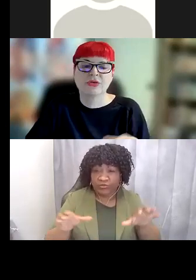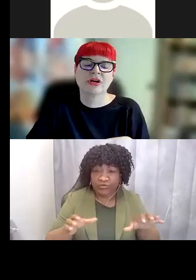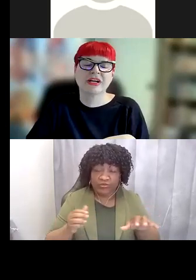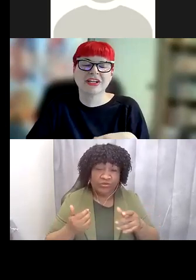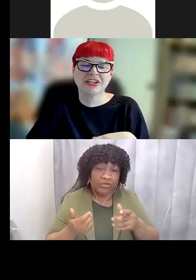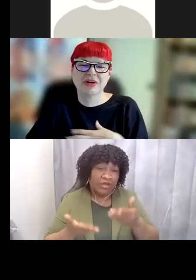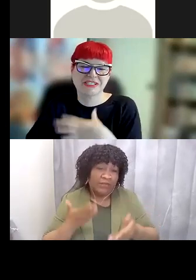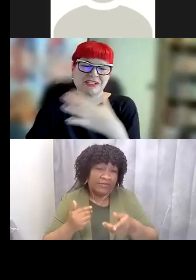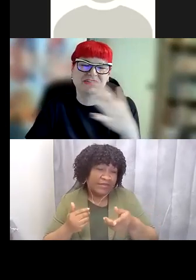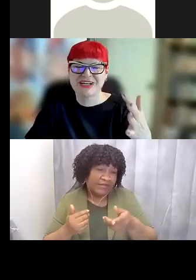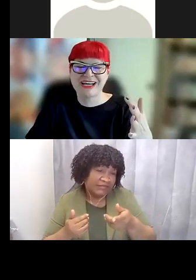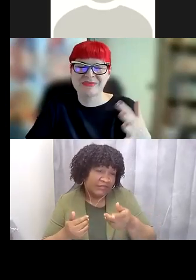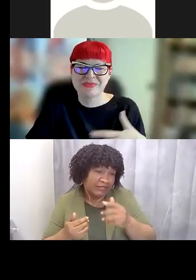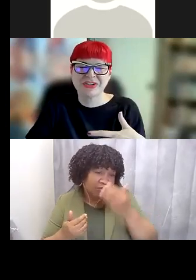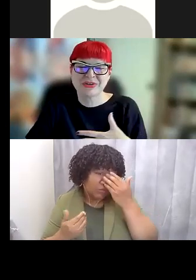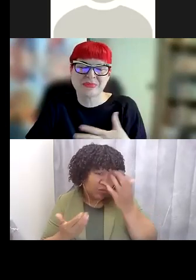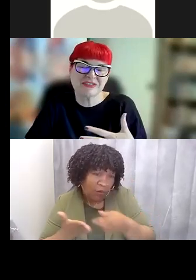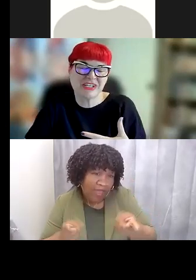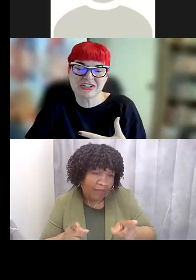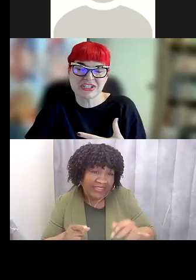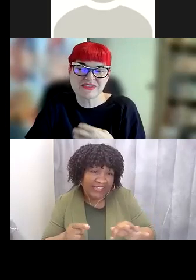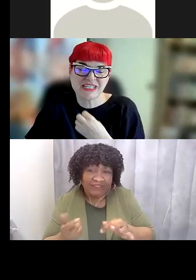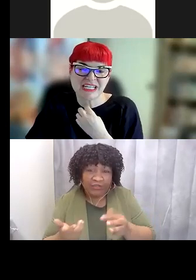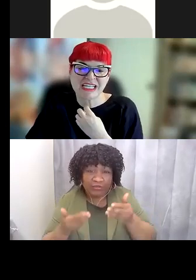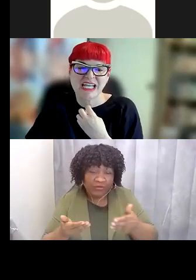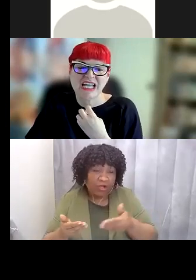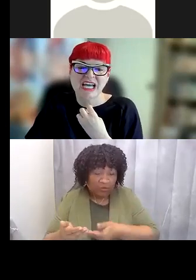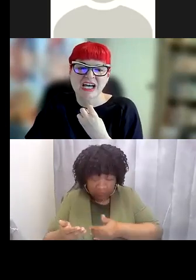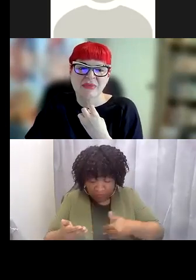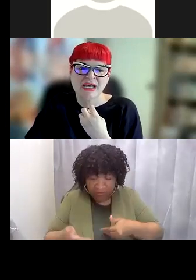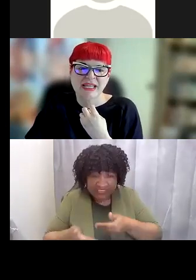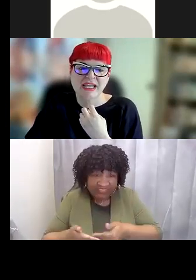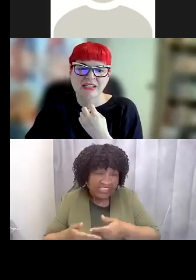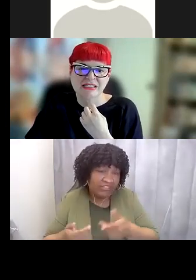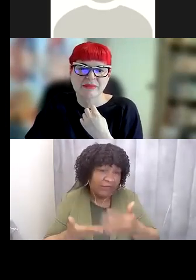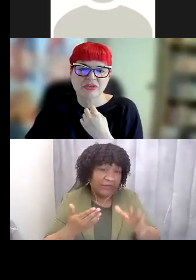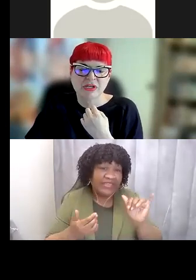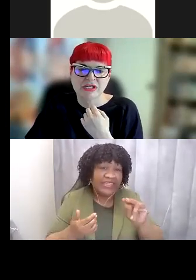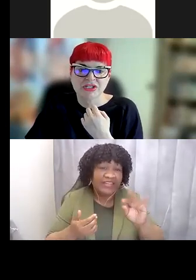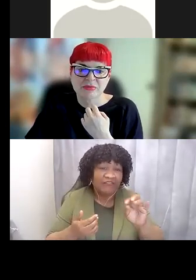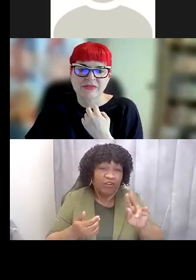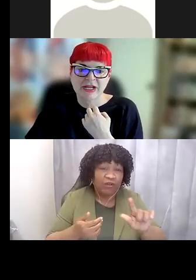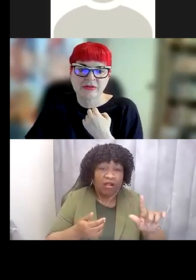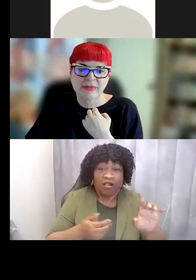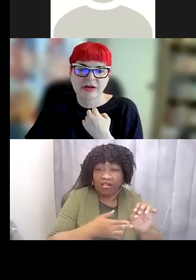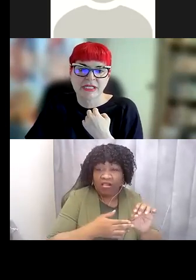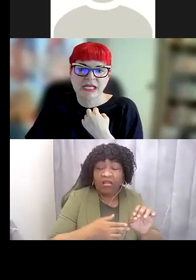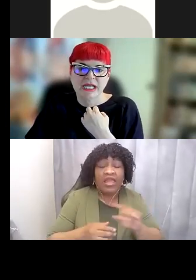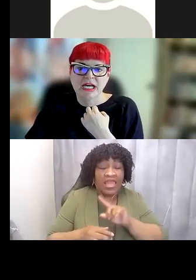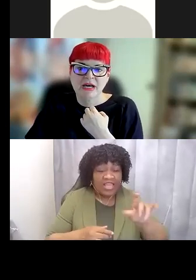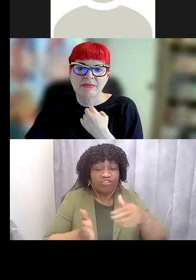infertile, or you want to, you're breastfeeding or chest feeding, again, it's something you'd want to talk to your provider